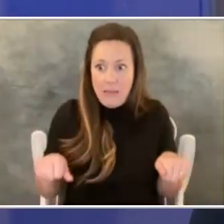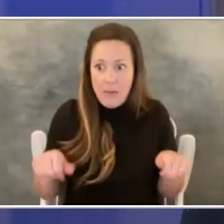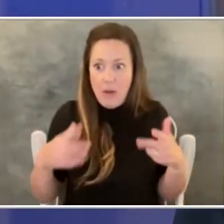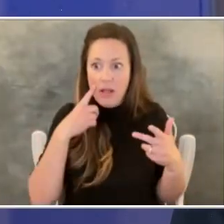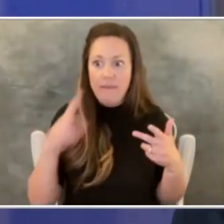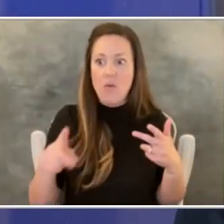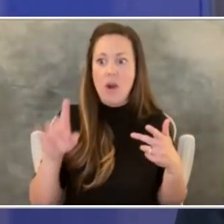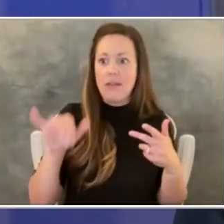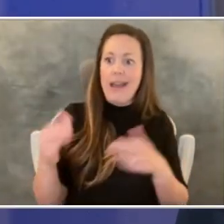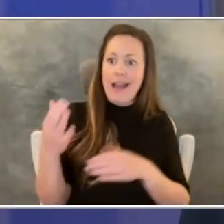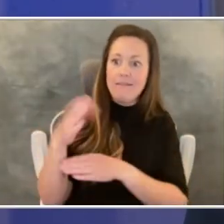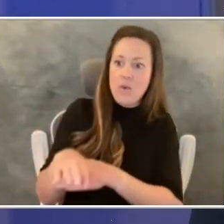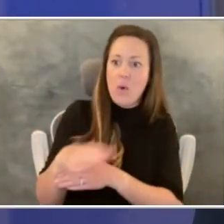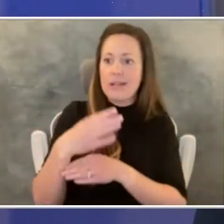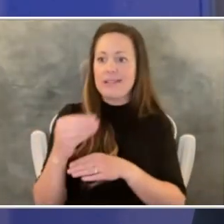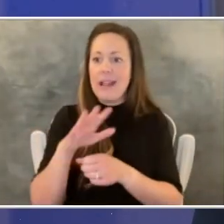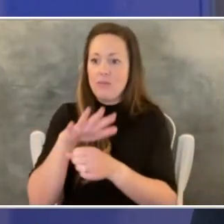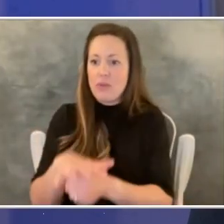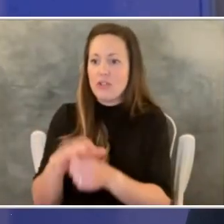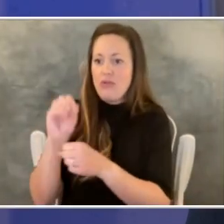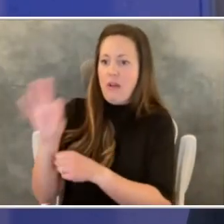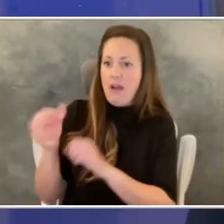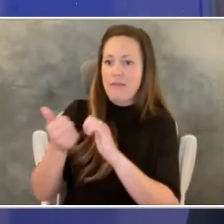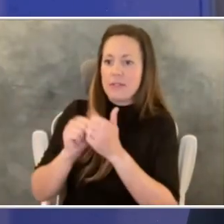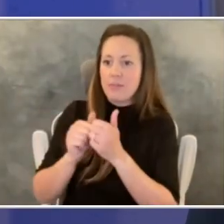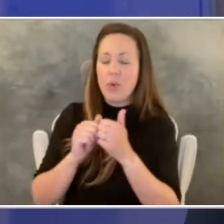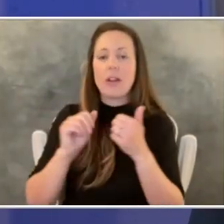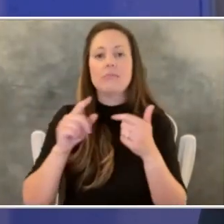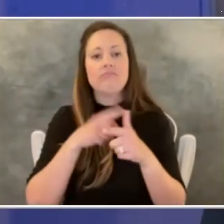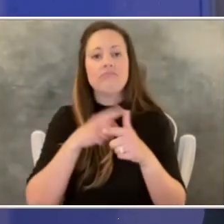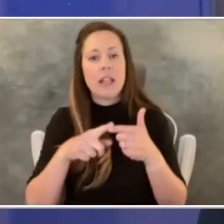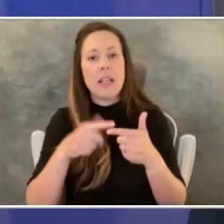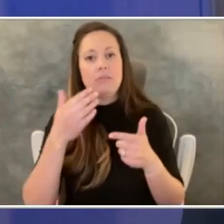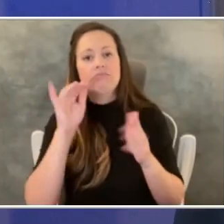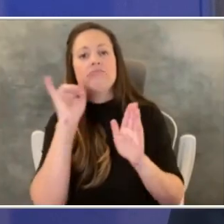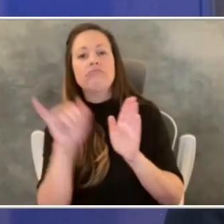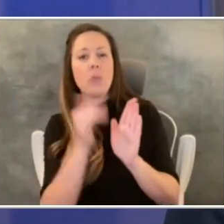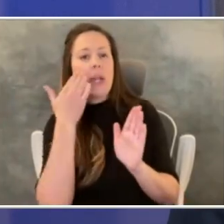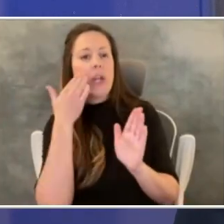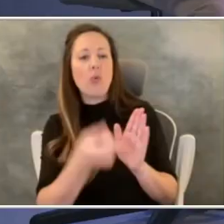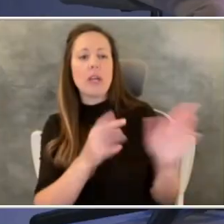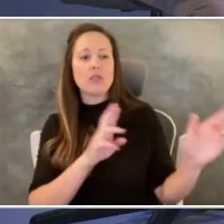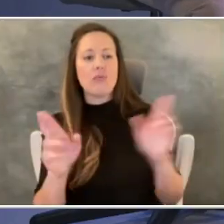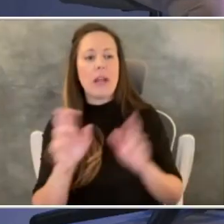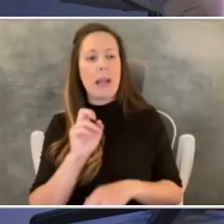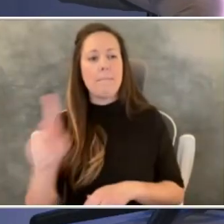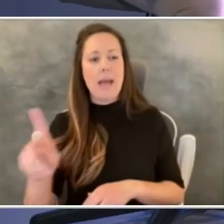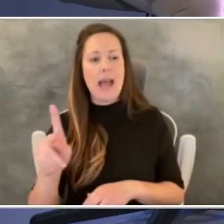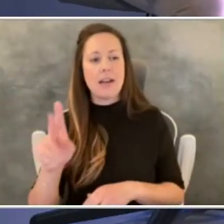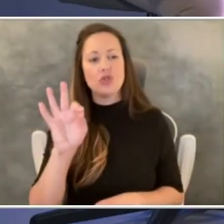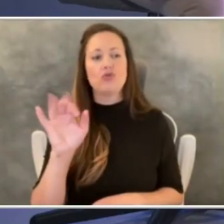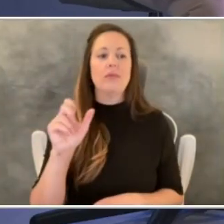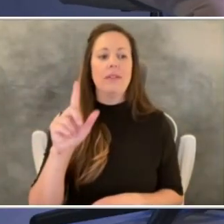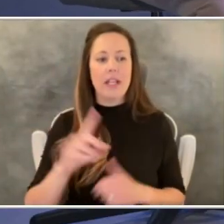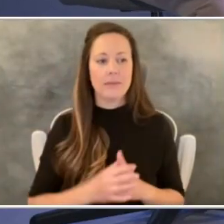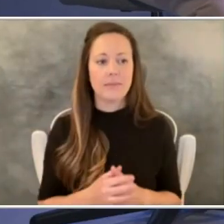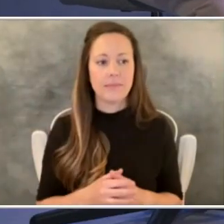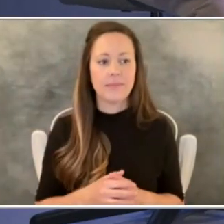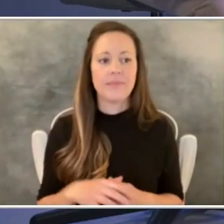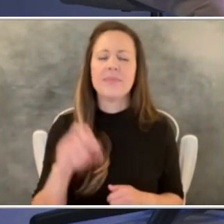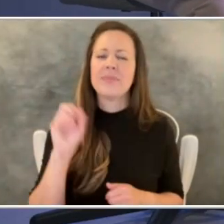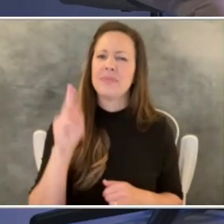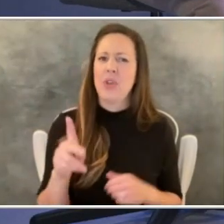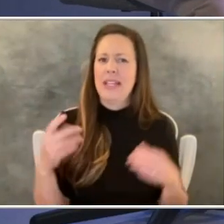And so that's how we start to know that he's ready for the on-field activities that he needs. So what role does strength training play in